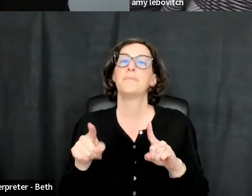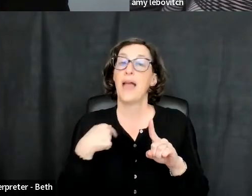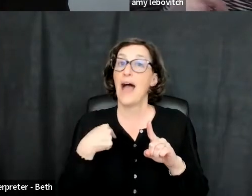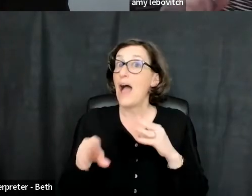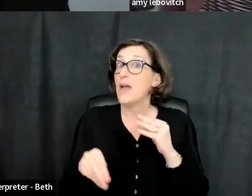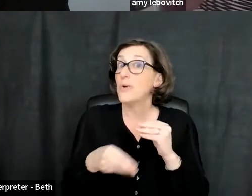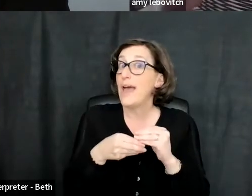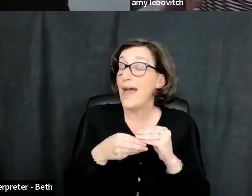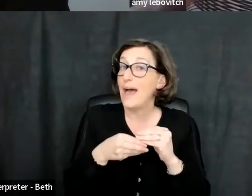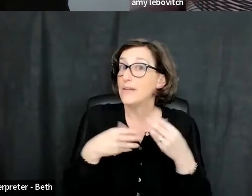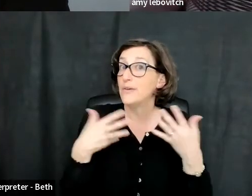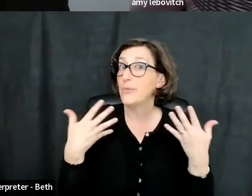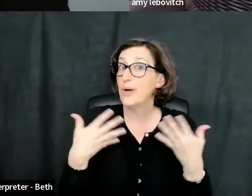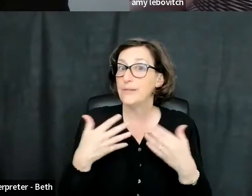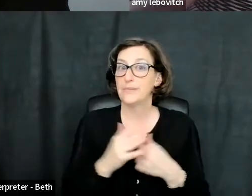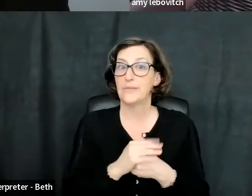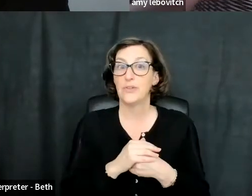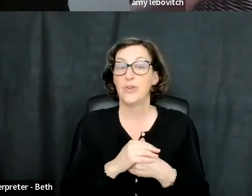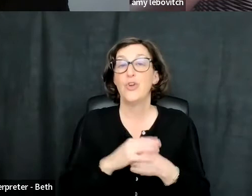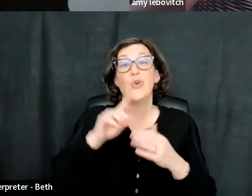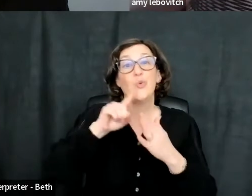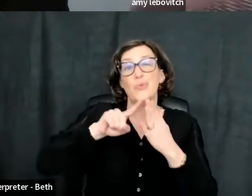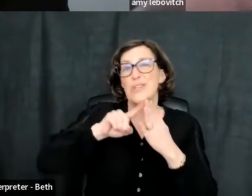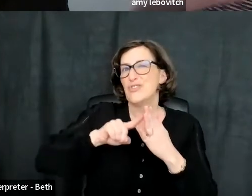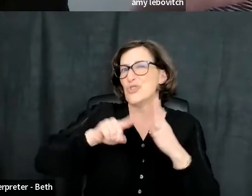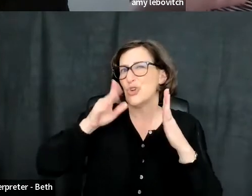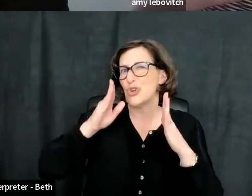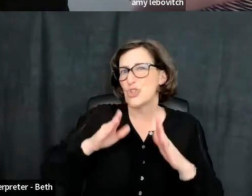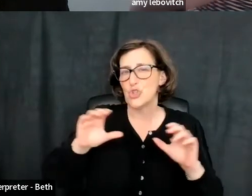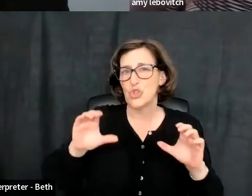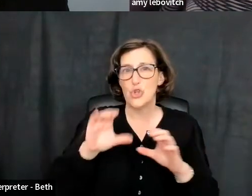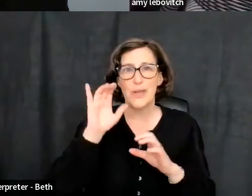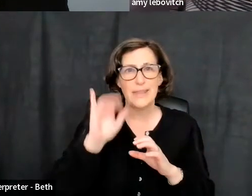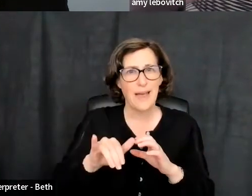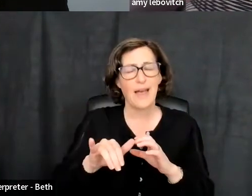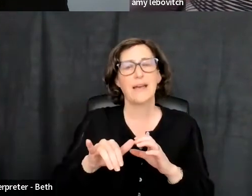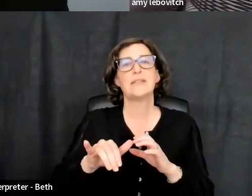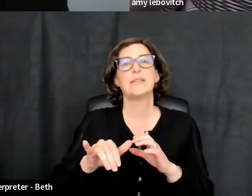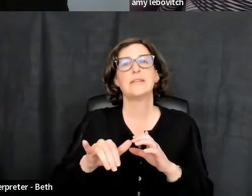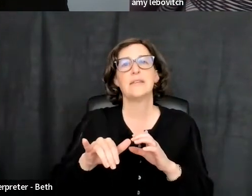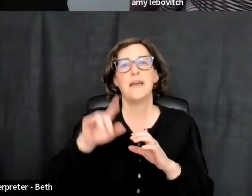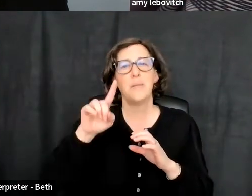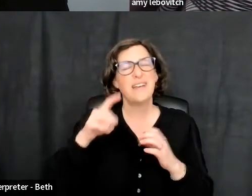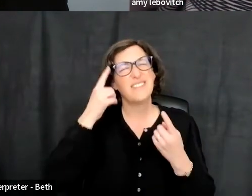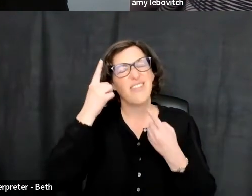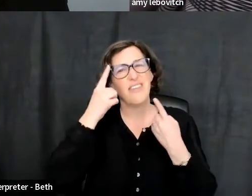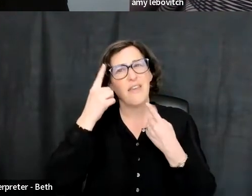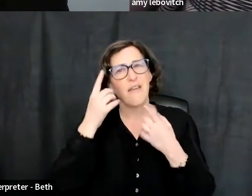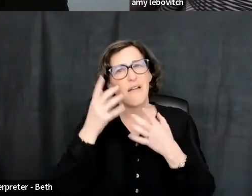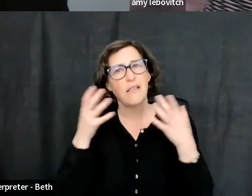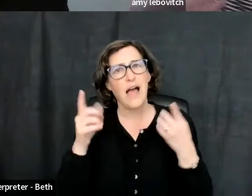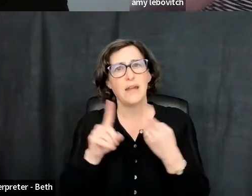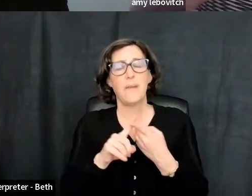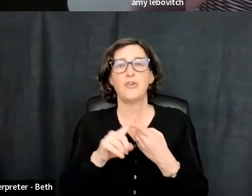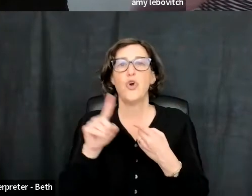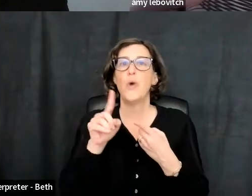to it by saying researchers doing that have to, like, I think a lot about where you